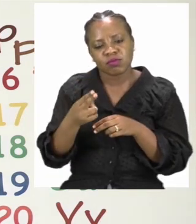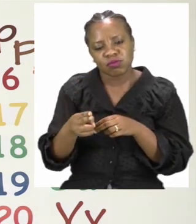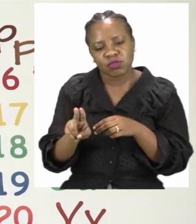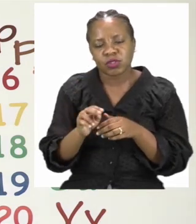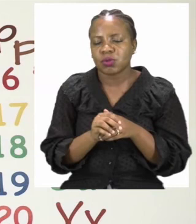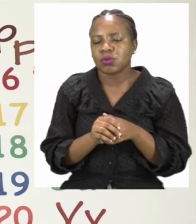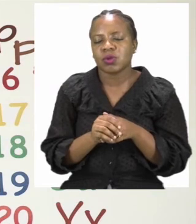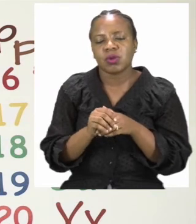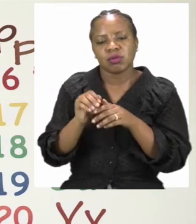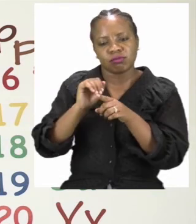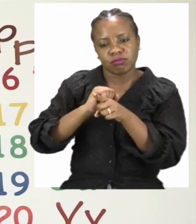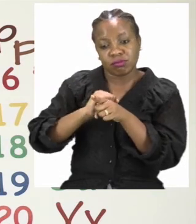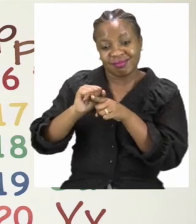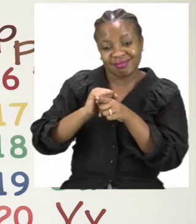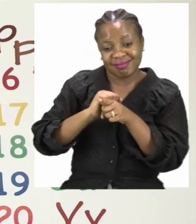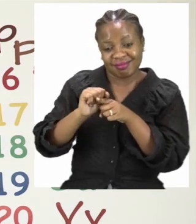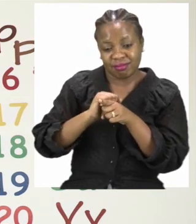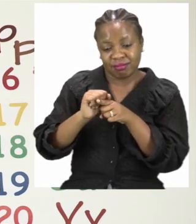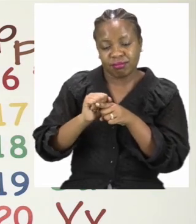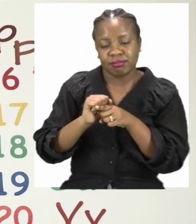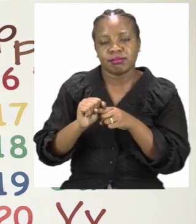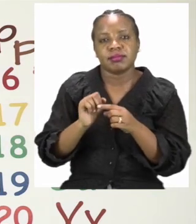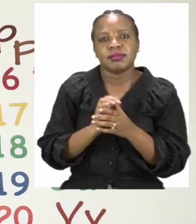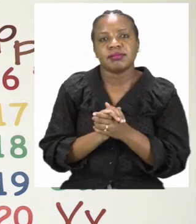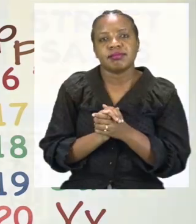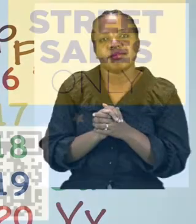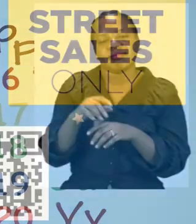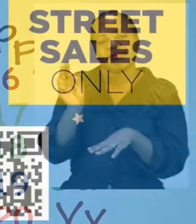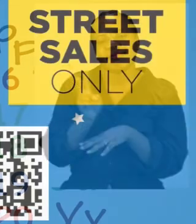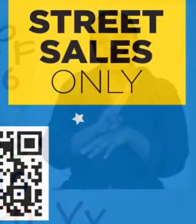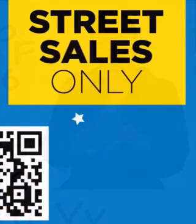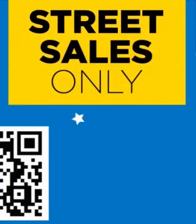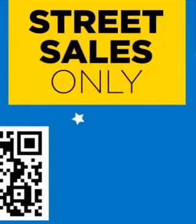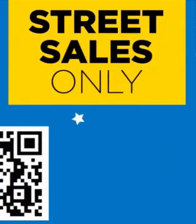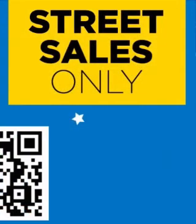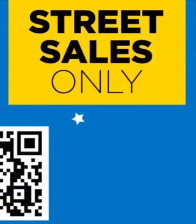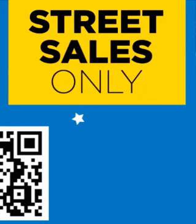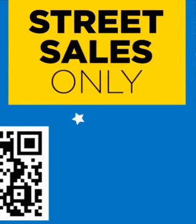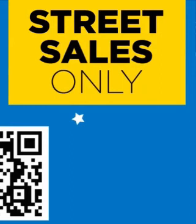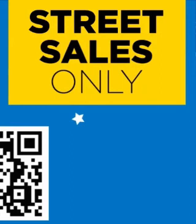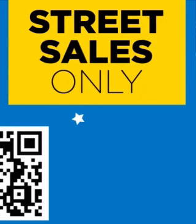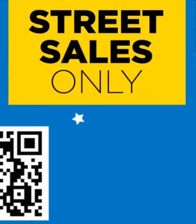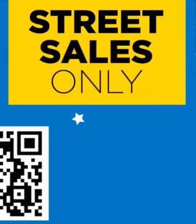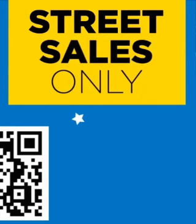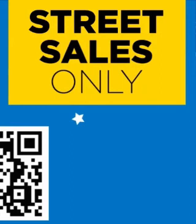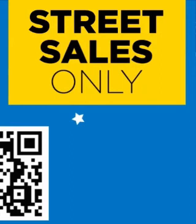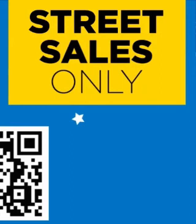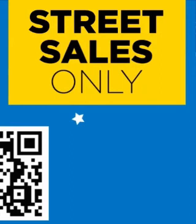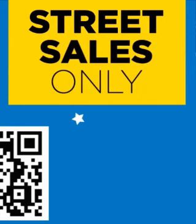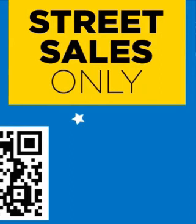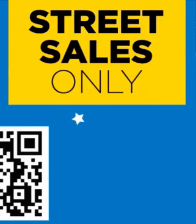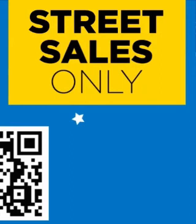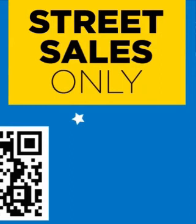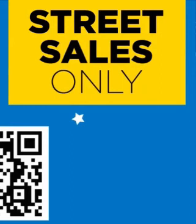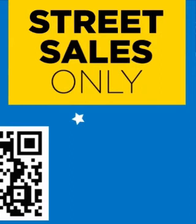friend, and I will see you soon after this advert break. Follow us on MyZone Facebook Active Kids to watch